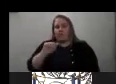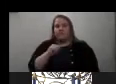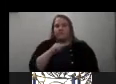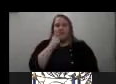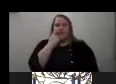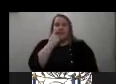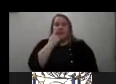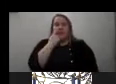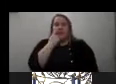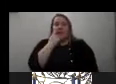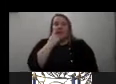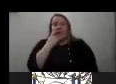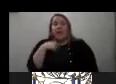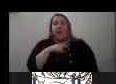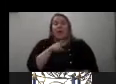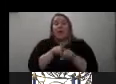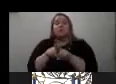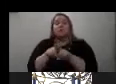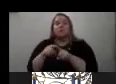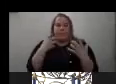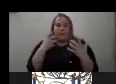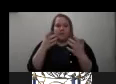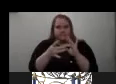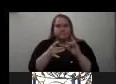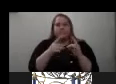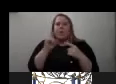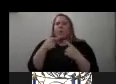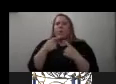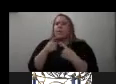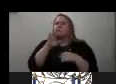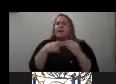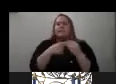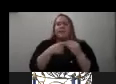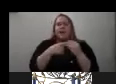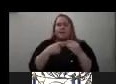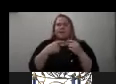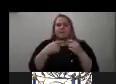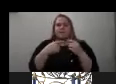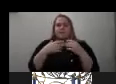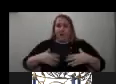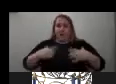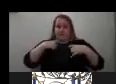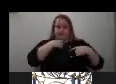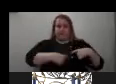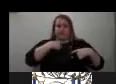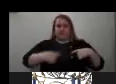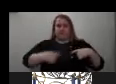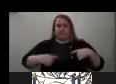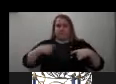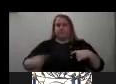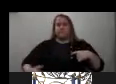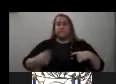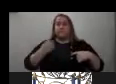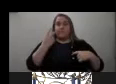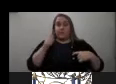We also, I wanted to mention when you were talking about the panels on the bodice, another reason that bias panel